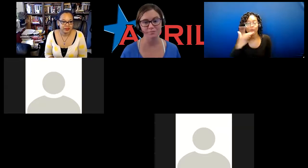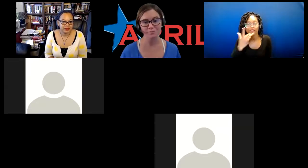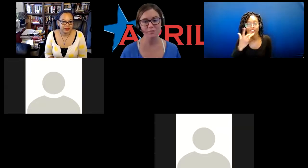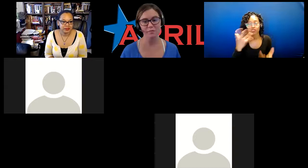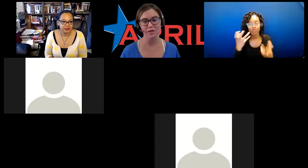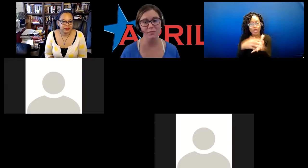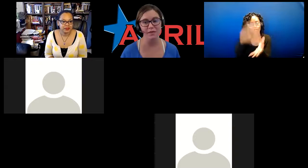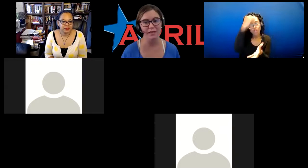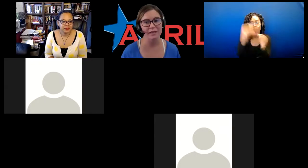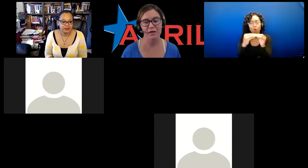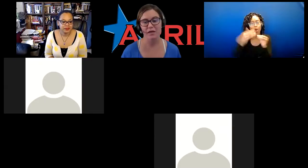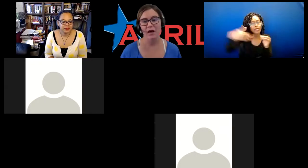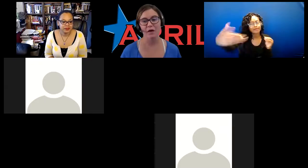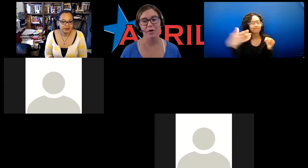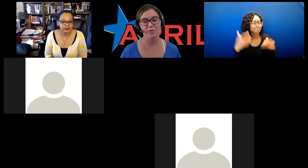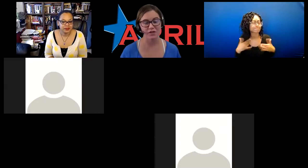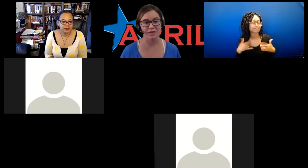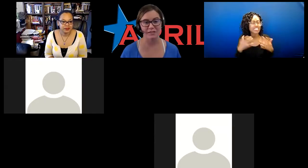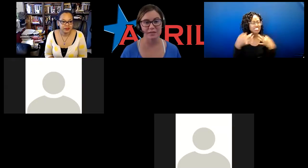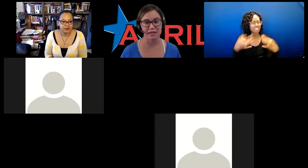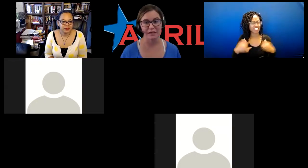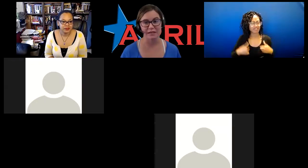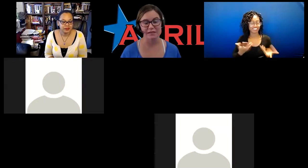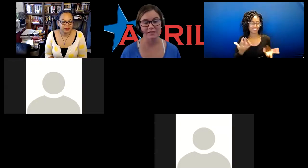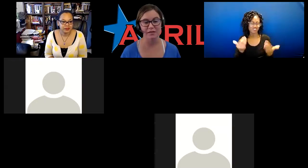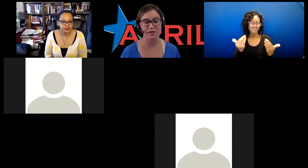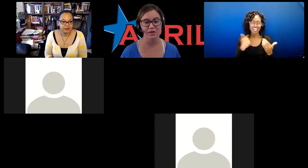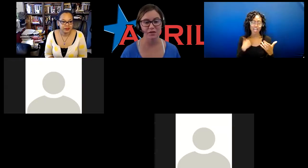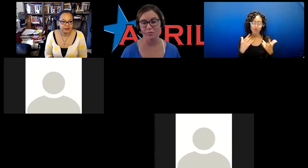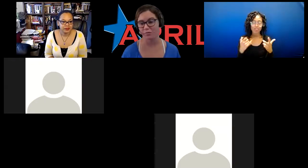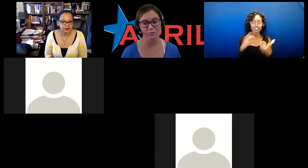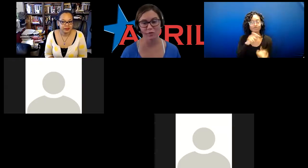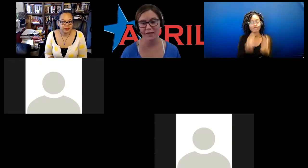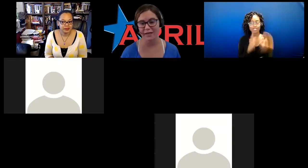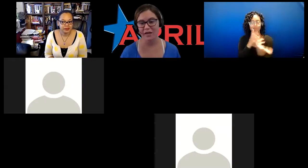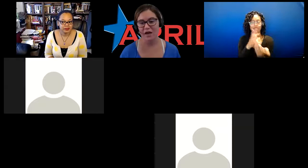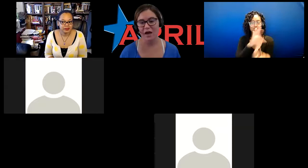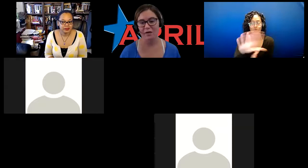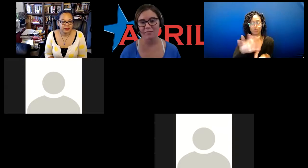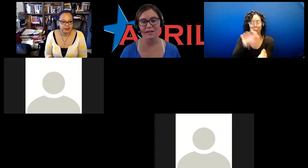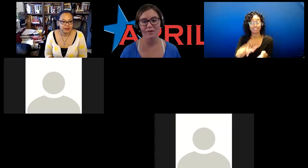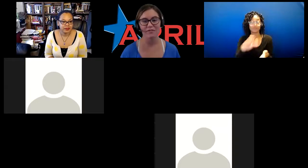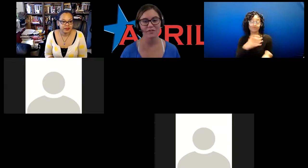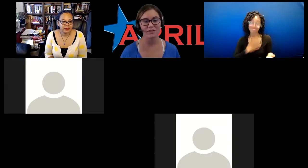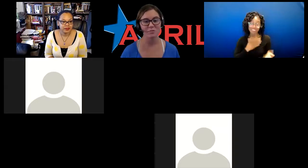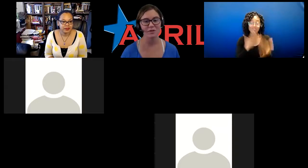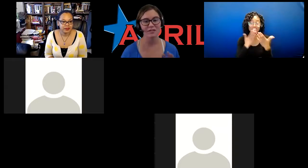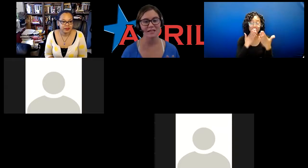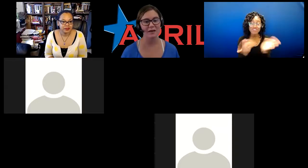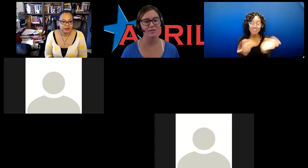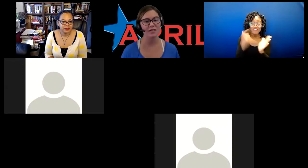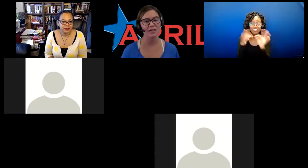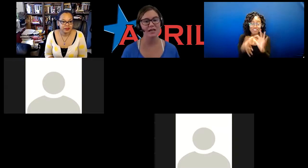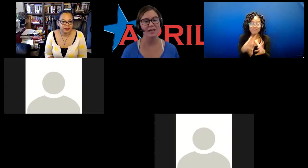learn, so we can keep hopefully trying to meet that need as you would like. Thank you again for the interpreters